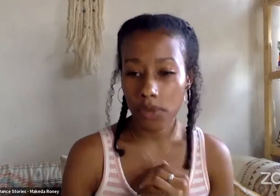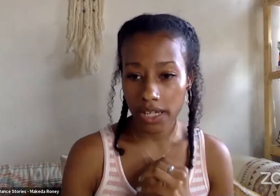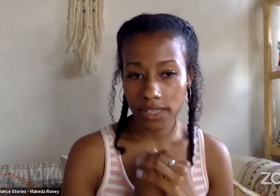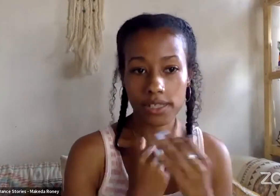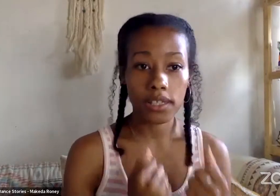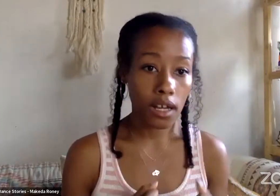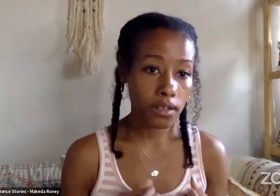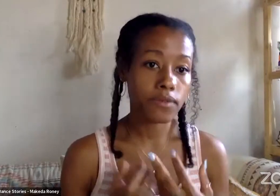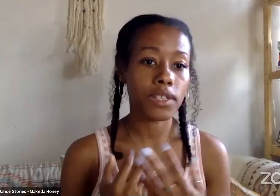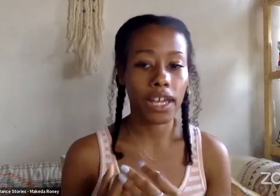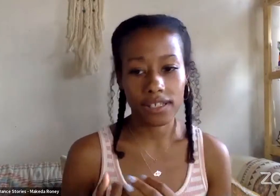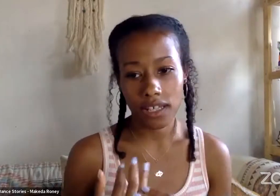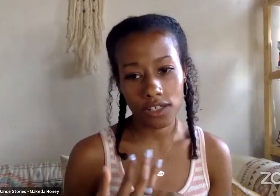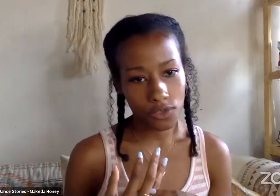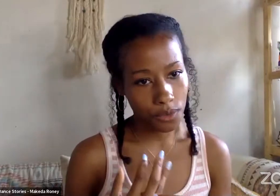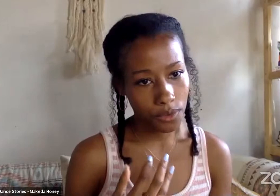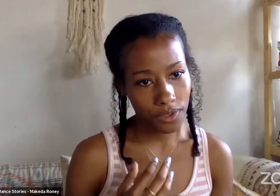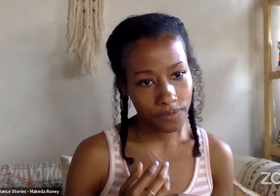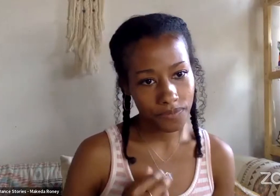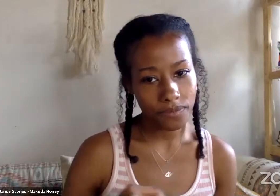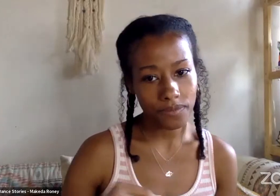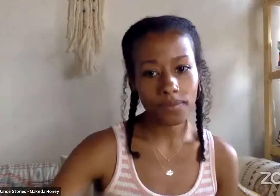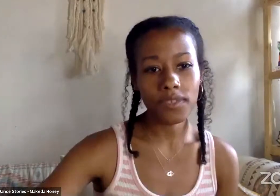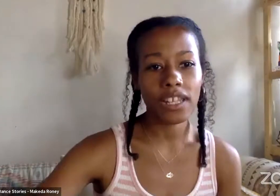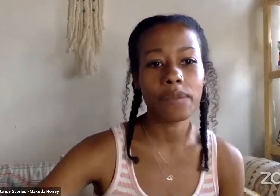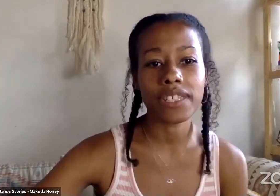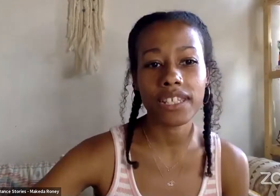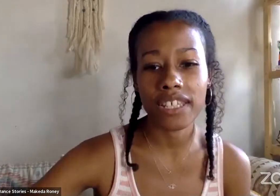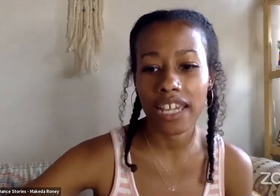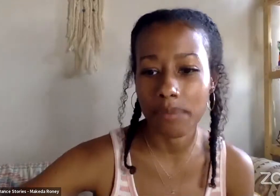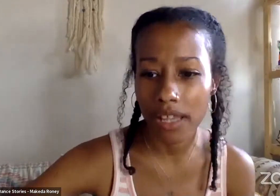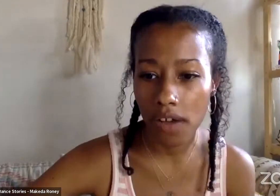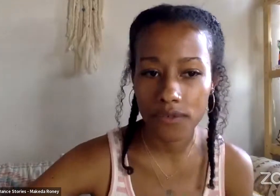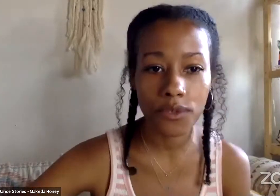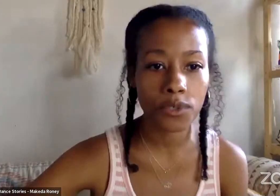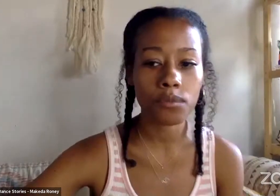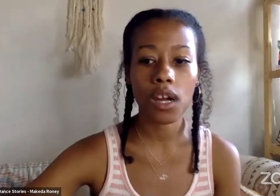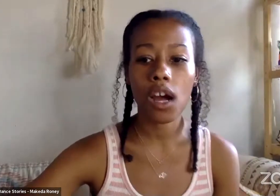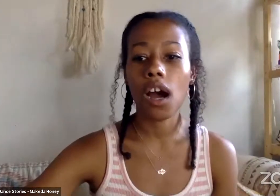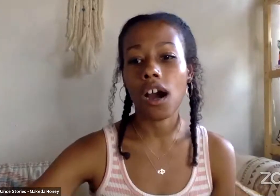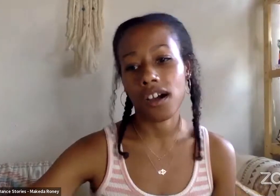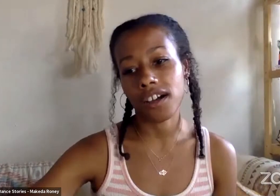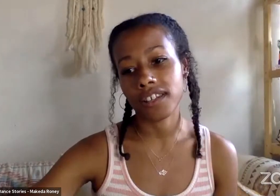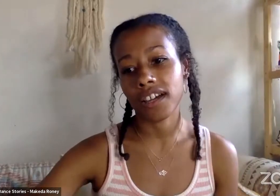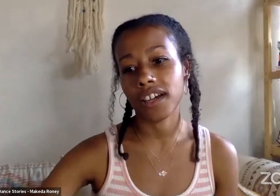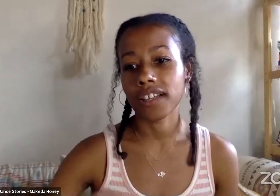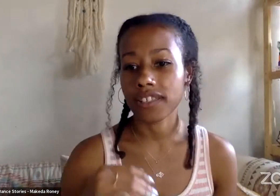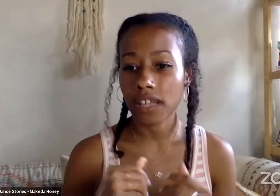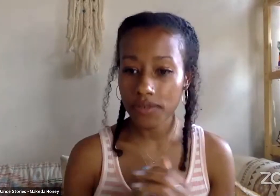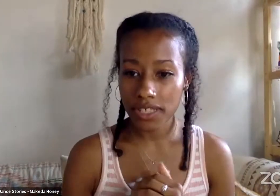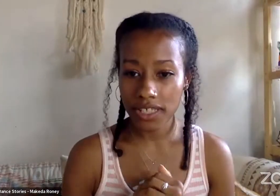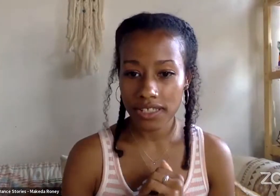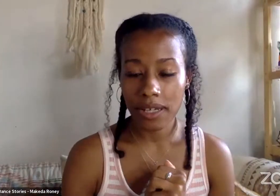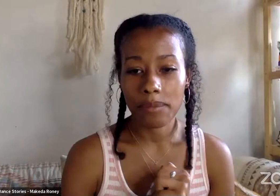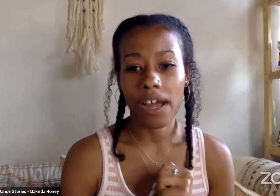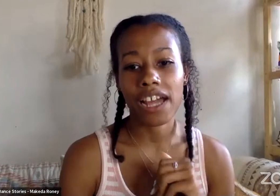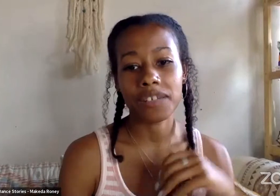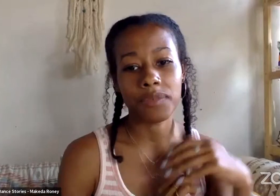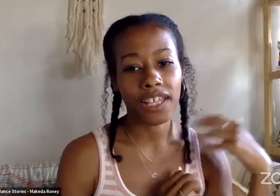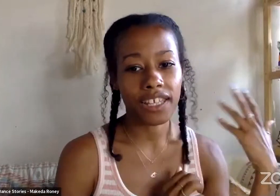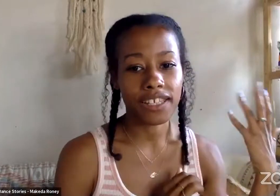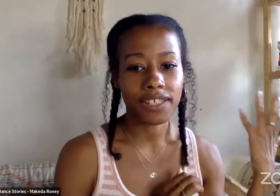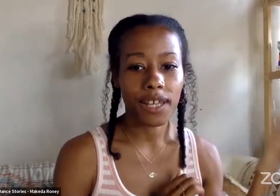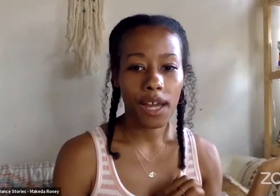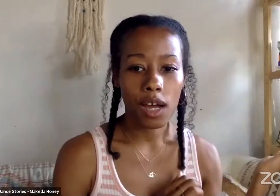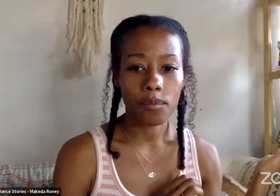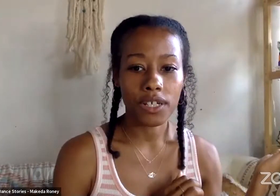and express love, light, and truth. I'm sitting in my loft room on a love seat. Behind